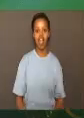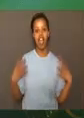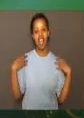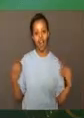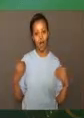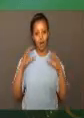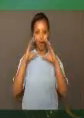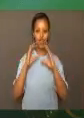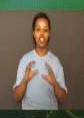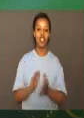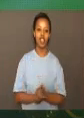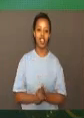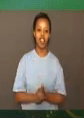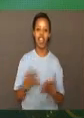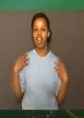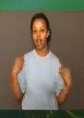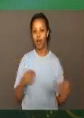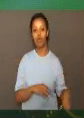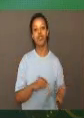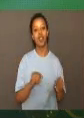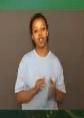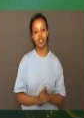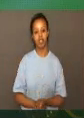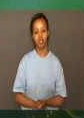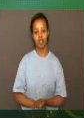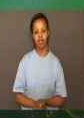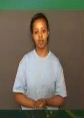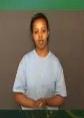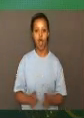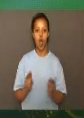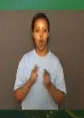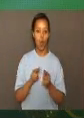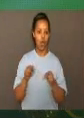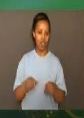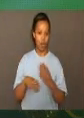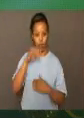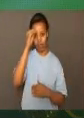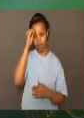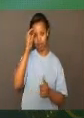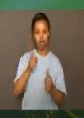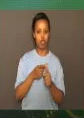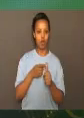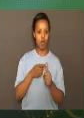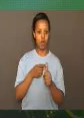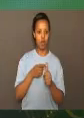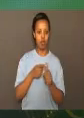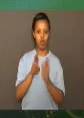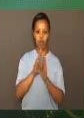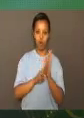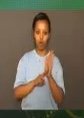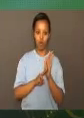Hello, teacher. Hello, students. Welcome to our first lesson